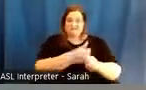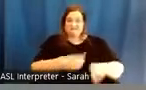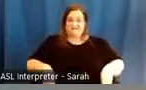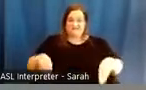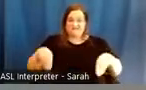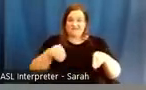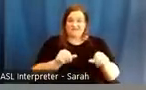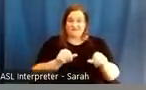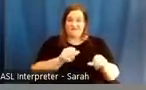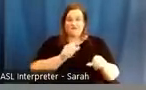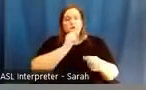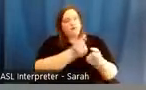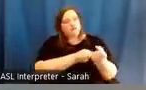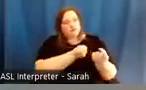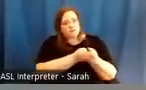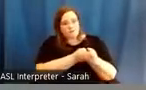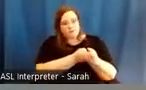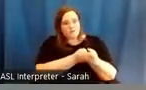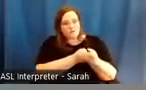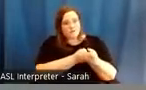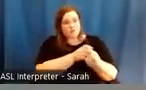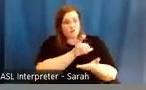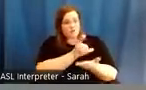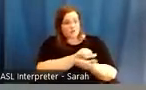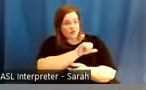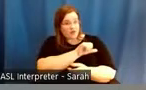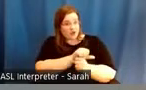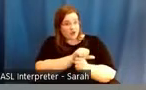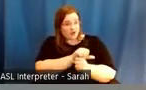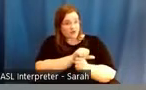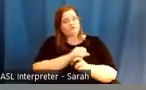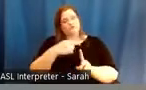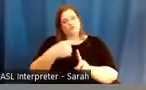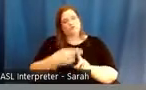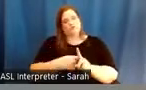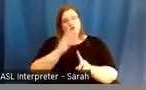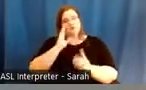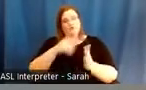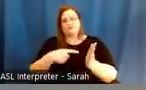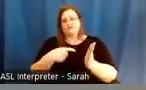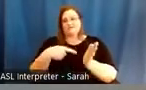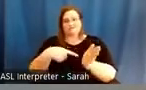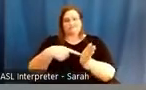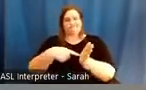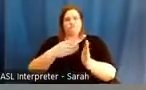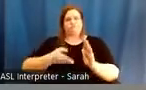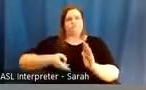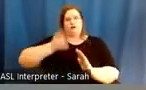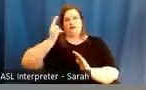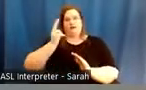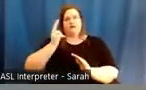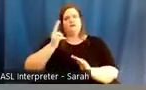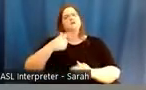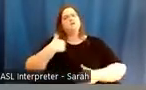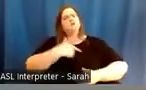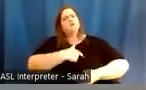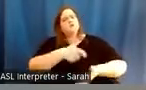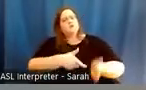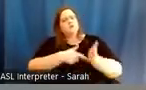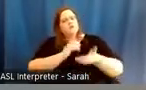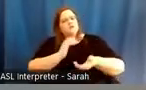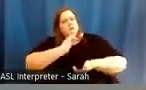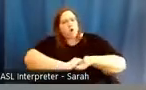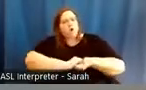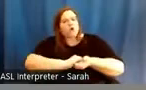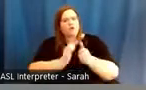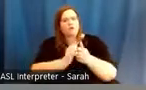have support to help them do that work, the rents will be too high. And so we have to partner with lots of